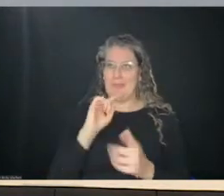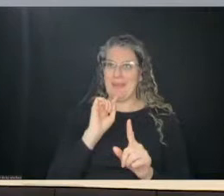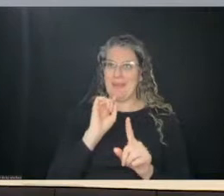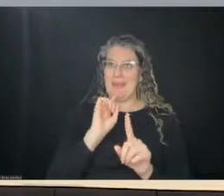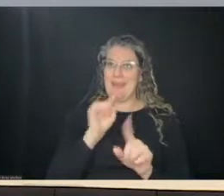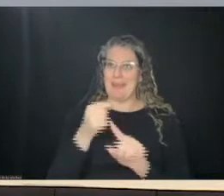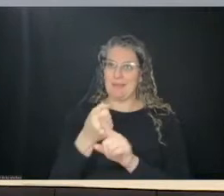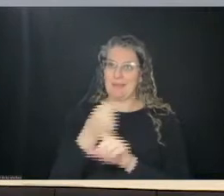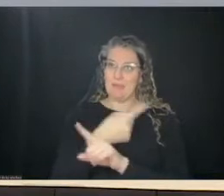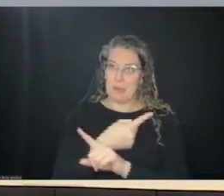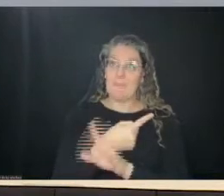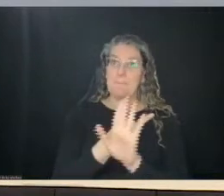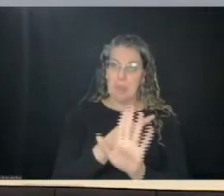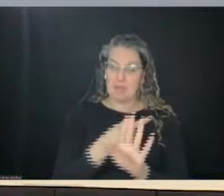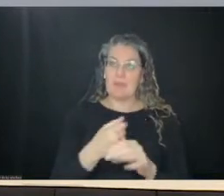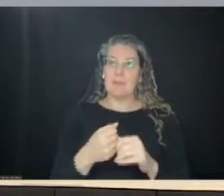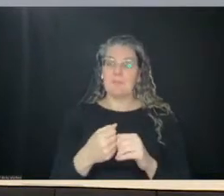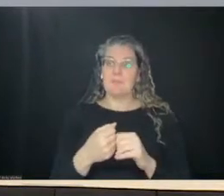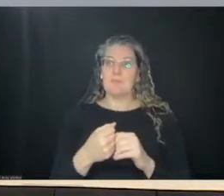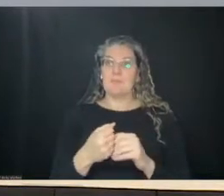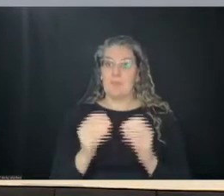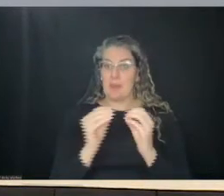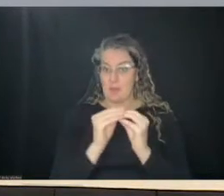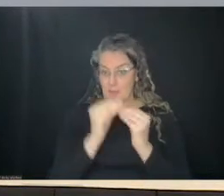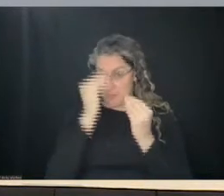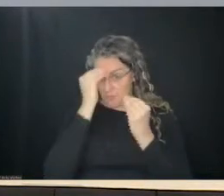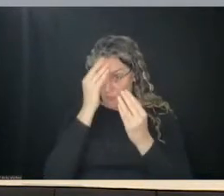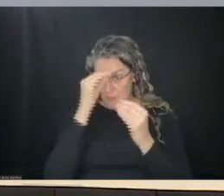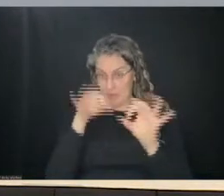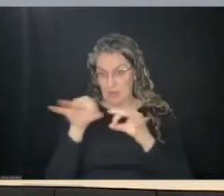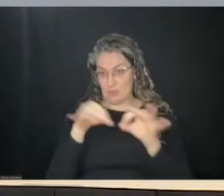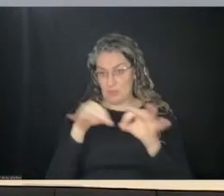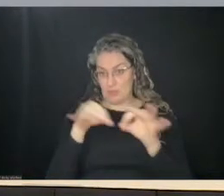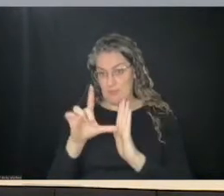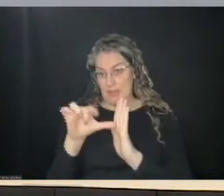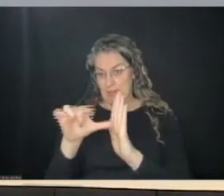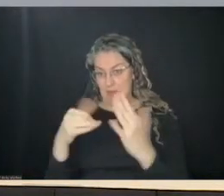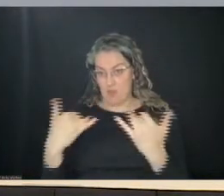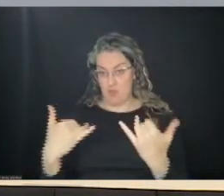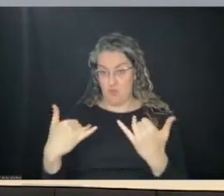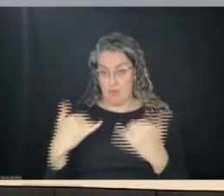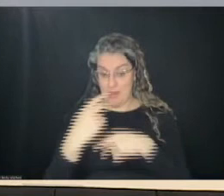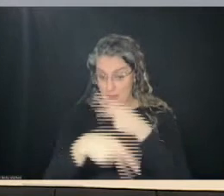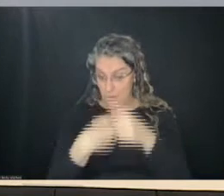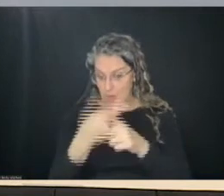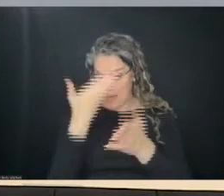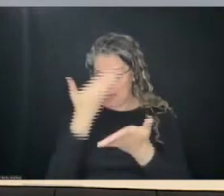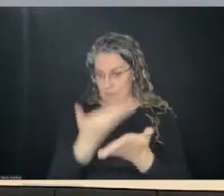those details, of course, are being finalized, but it will certainly